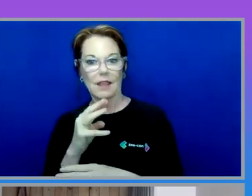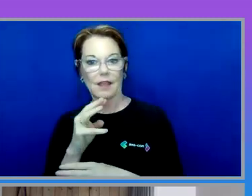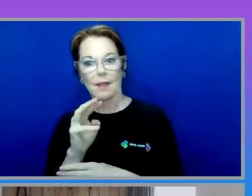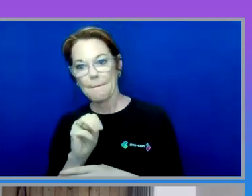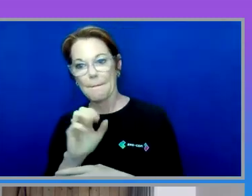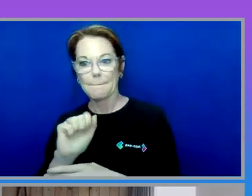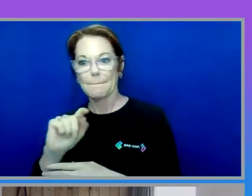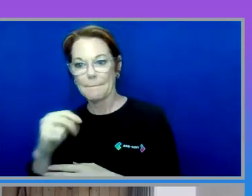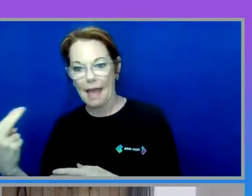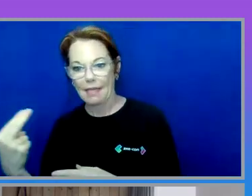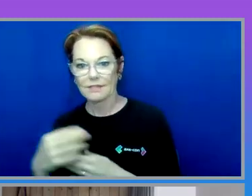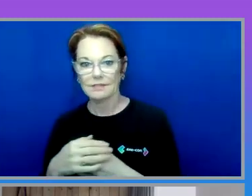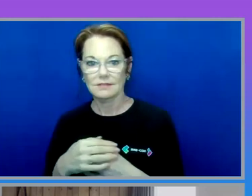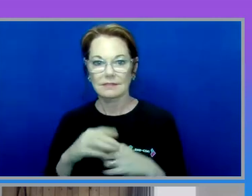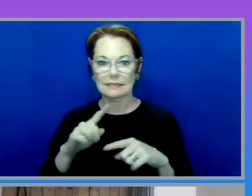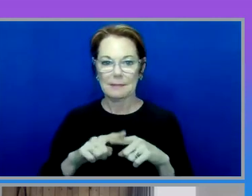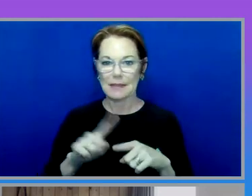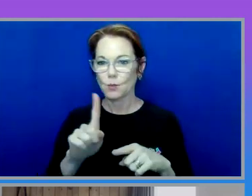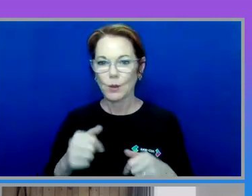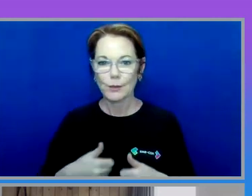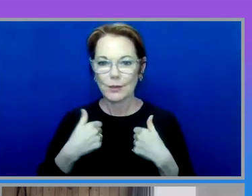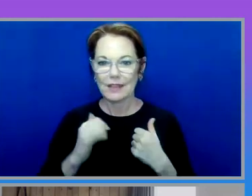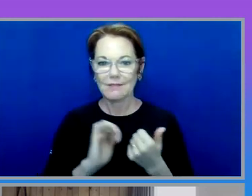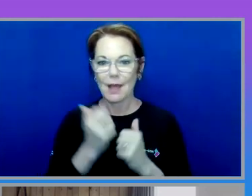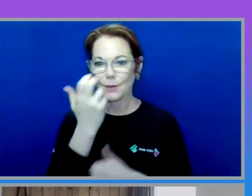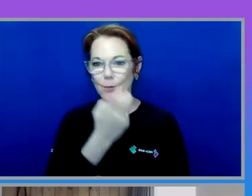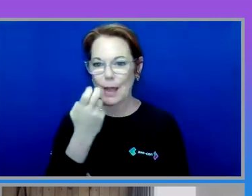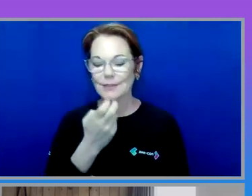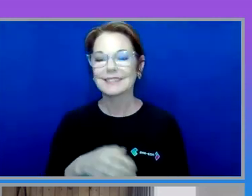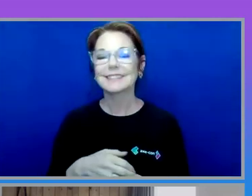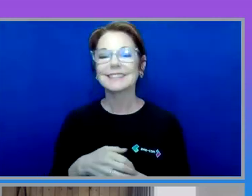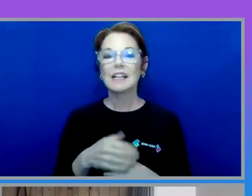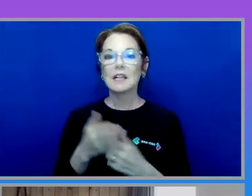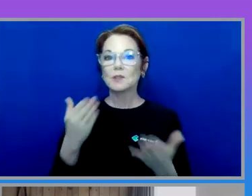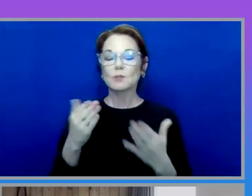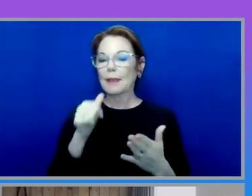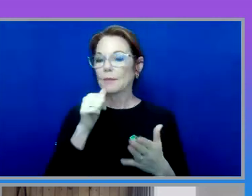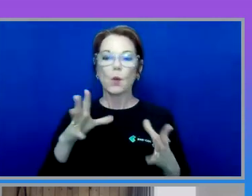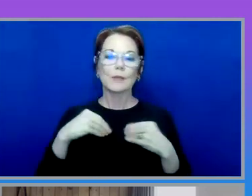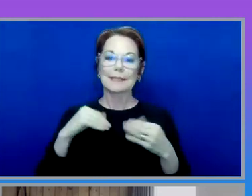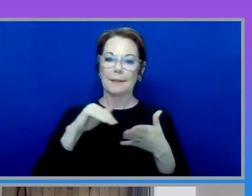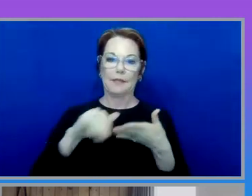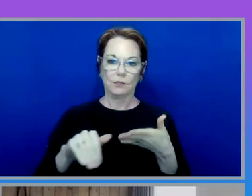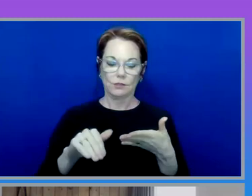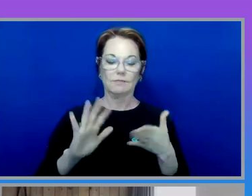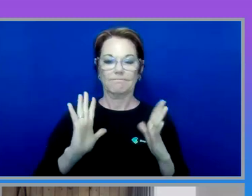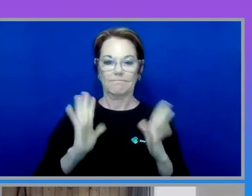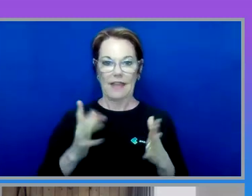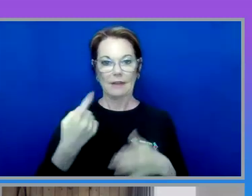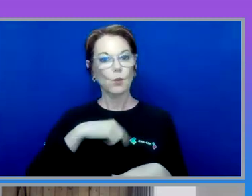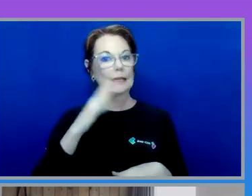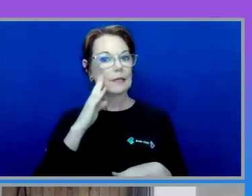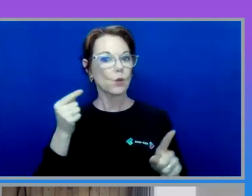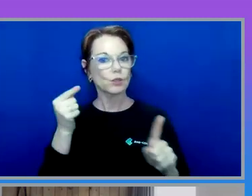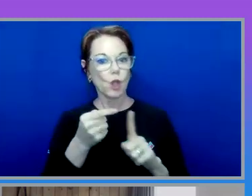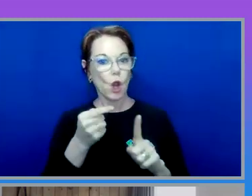prefer, depending on which side of the pond you live on. So maybe we don't really accept that excuse. We know that target